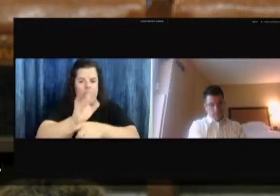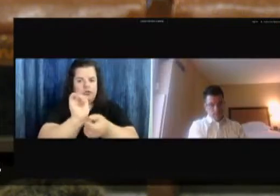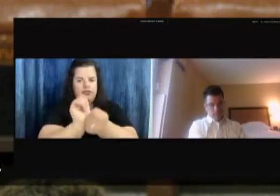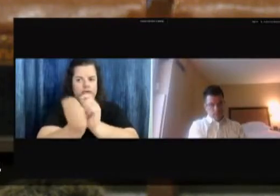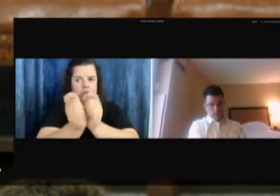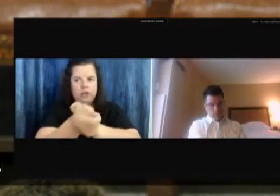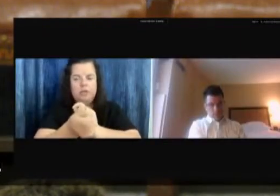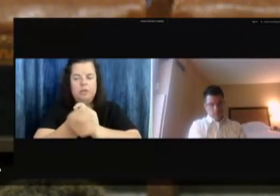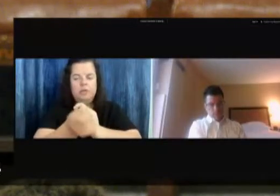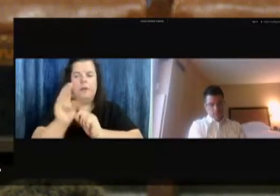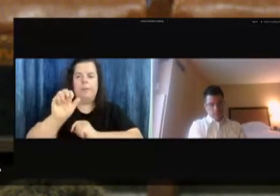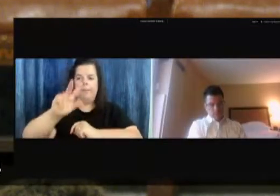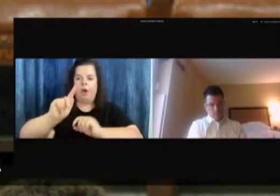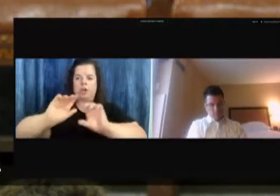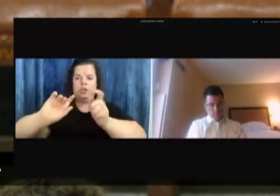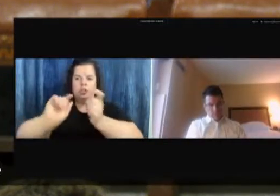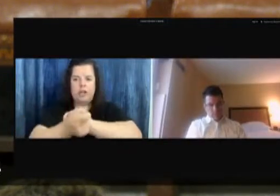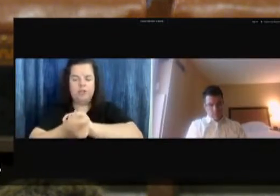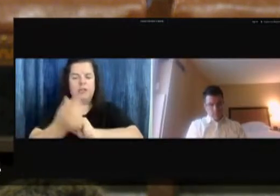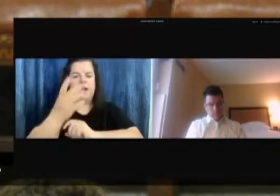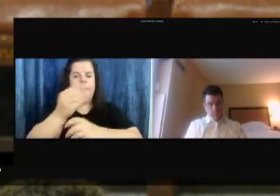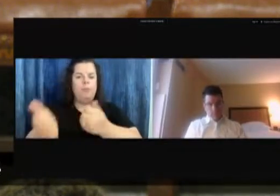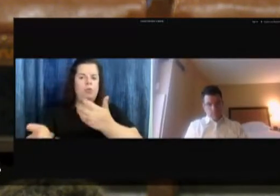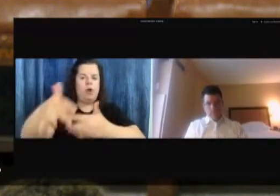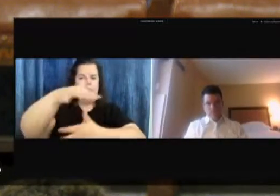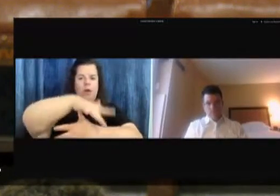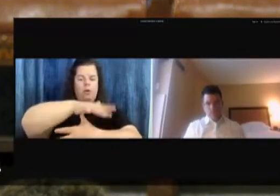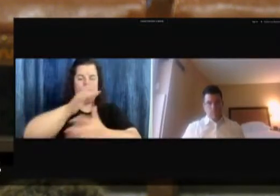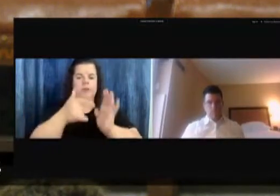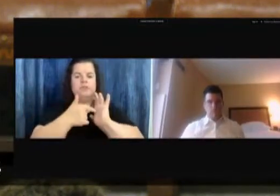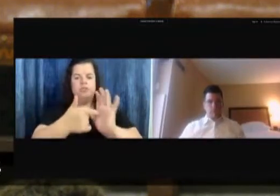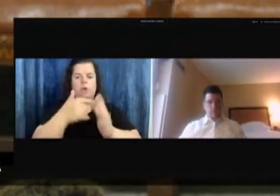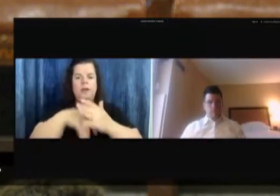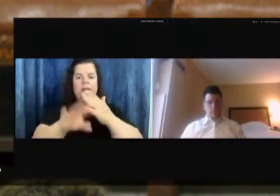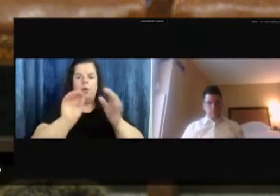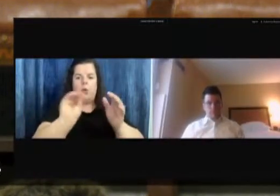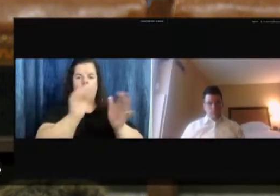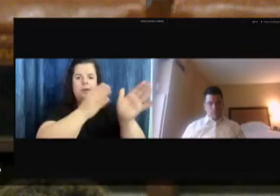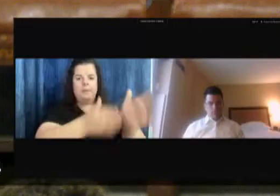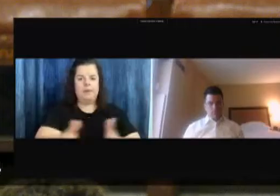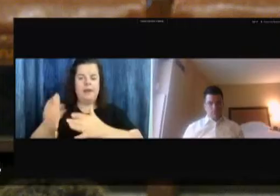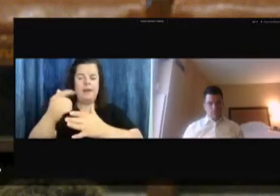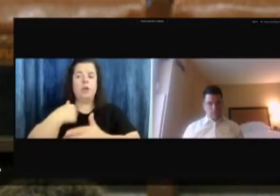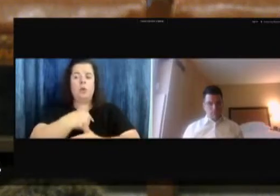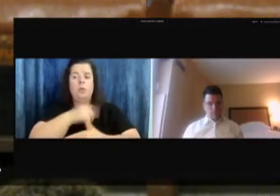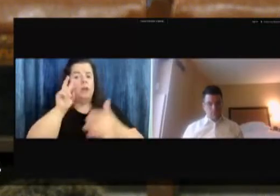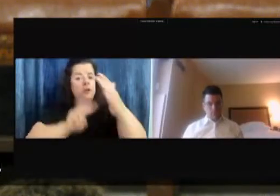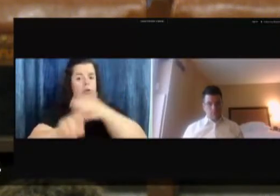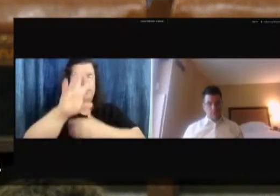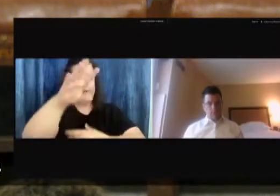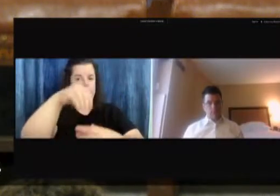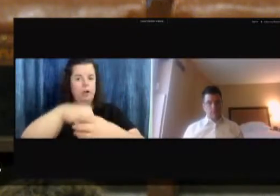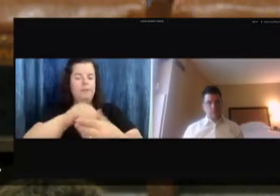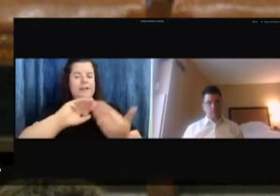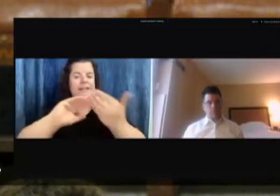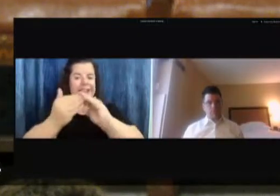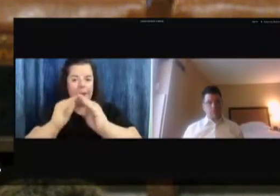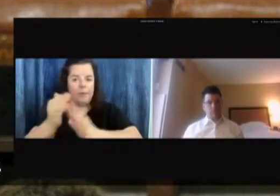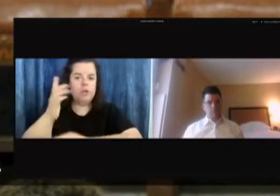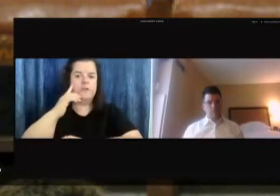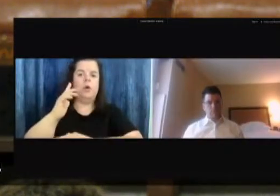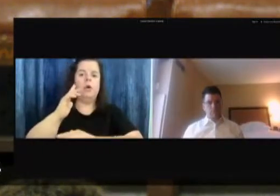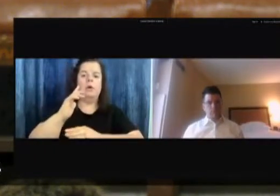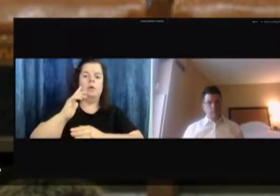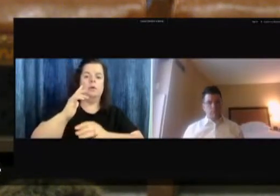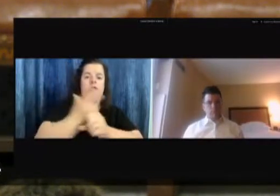market forces, and the priorities outlined in the Oakland Plan. We look forward to involving our neighbors in a frank discussion about the future of residential and